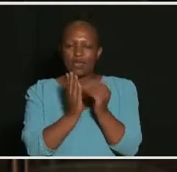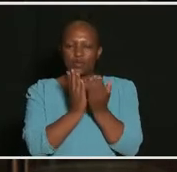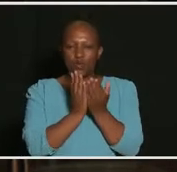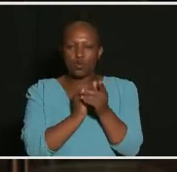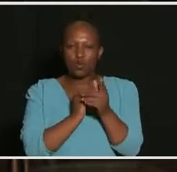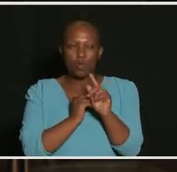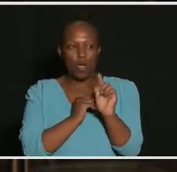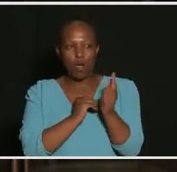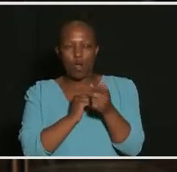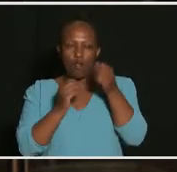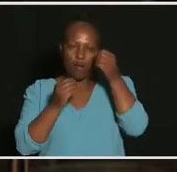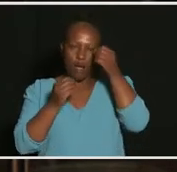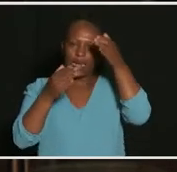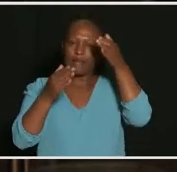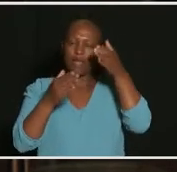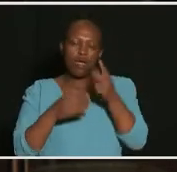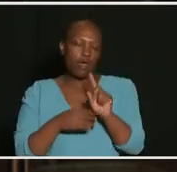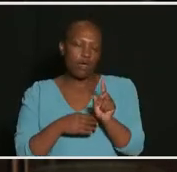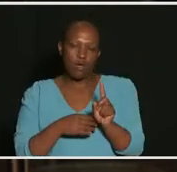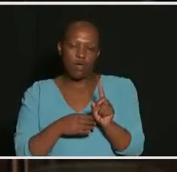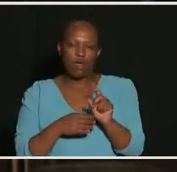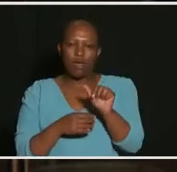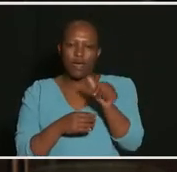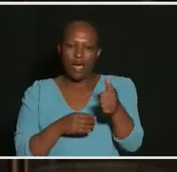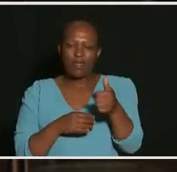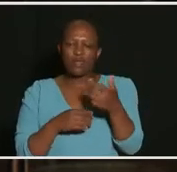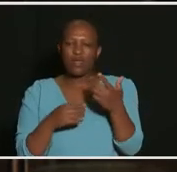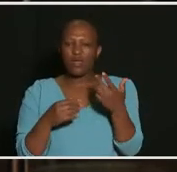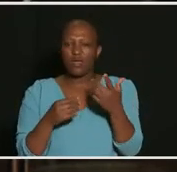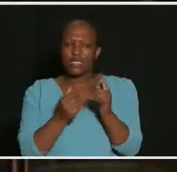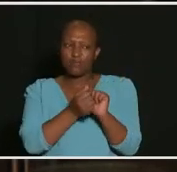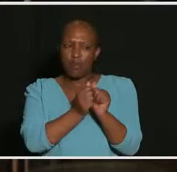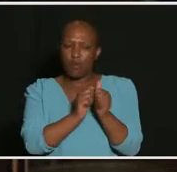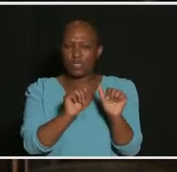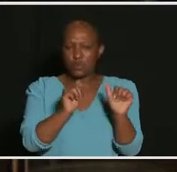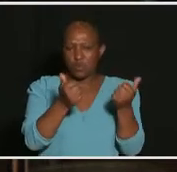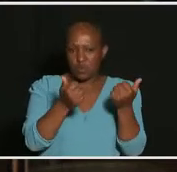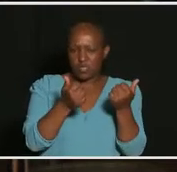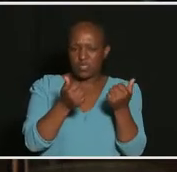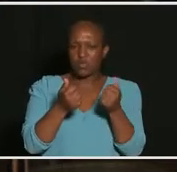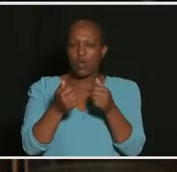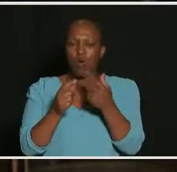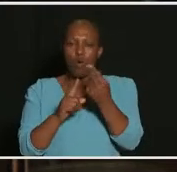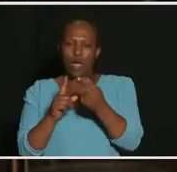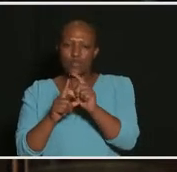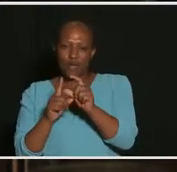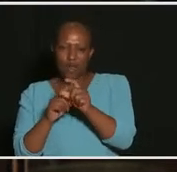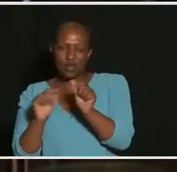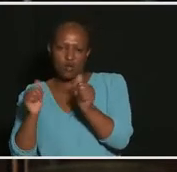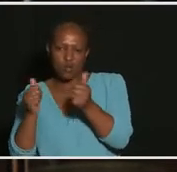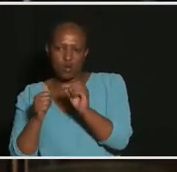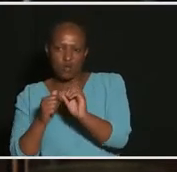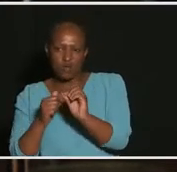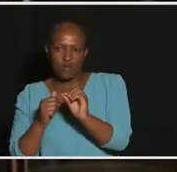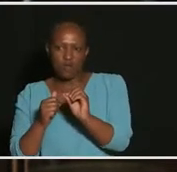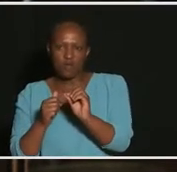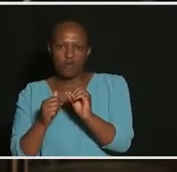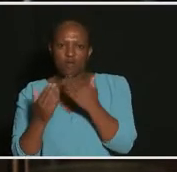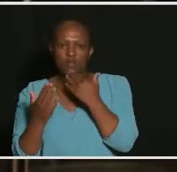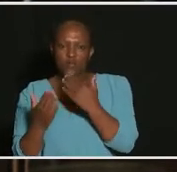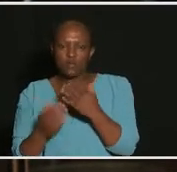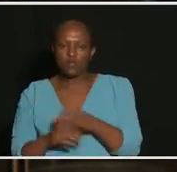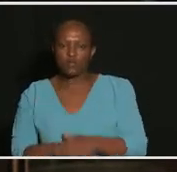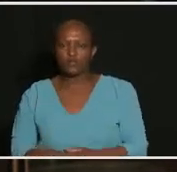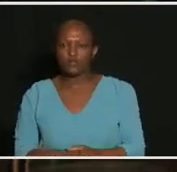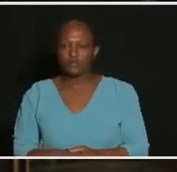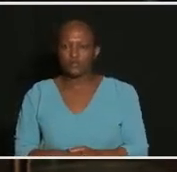is in Academia so we find that there are others who are gifted in sports and in arts and culture I'll end it